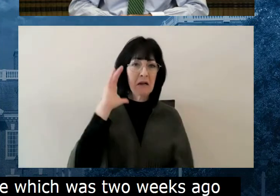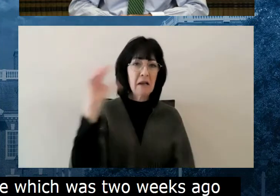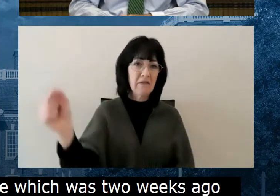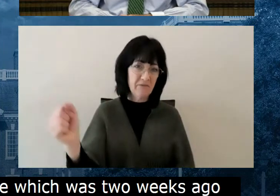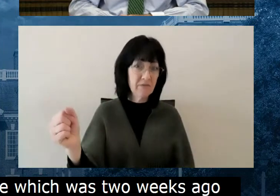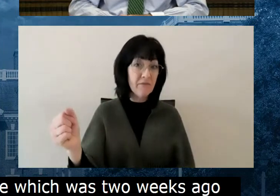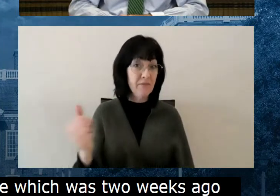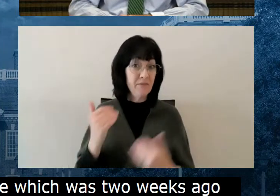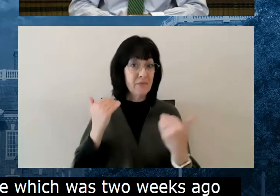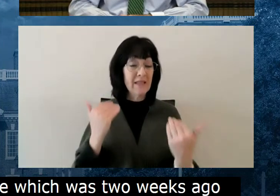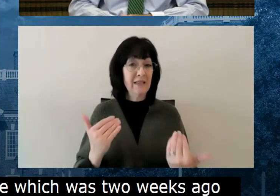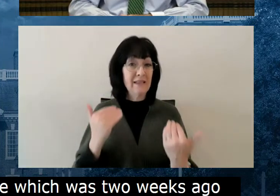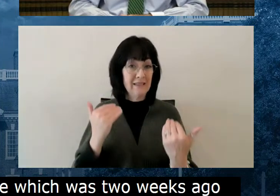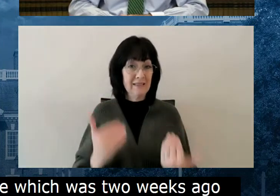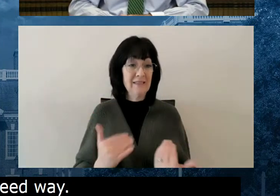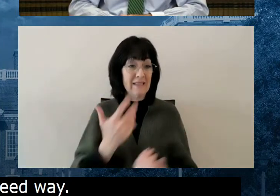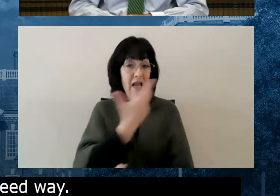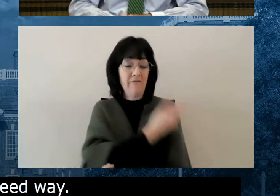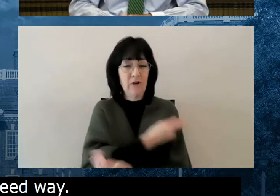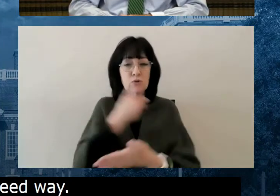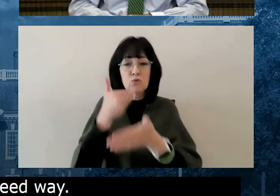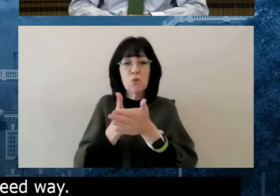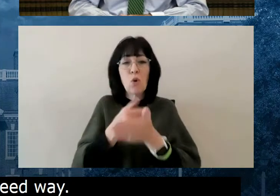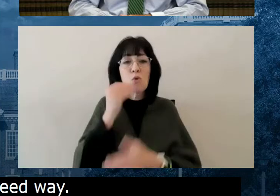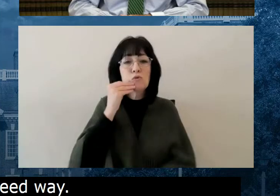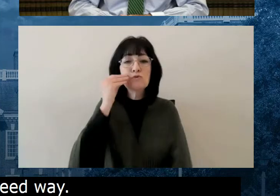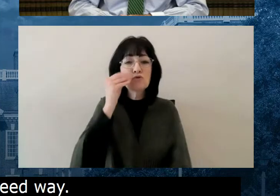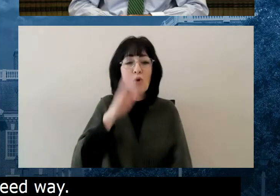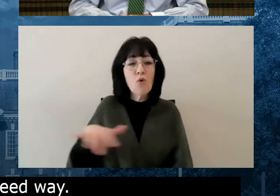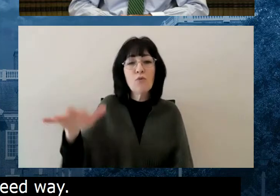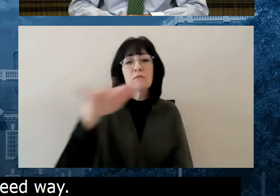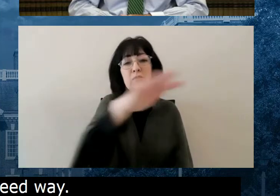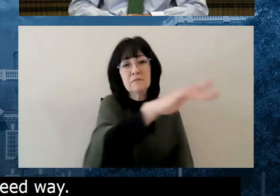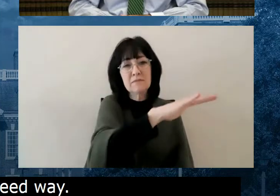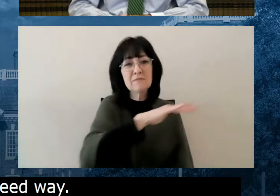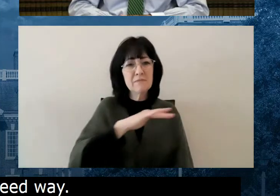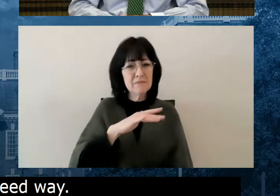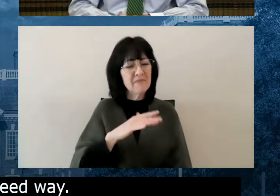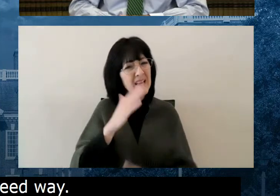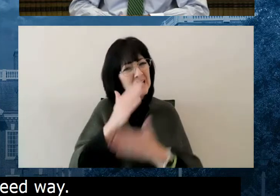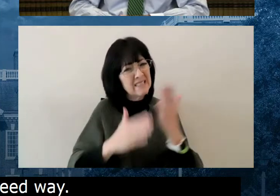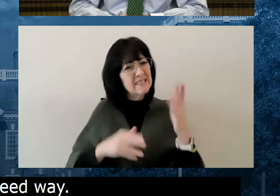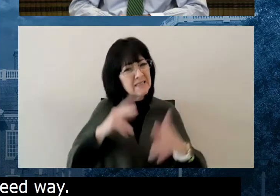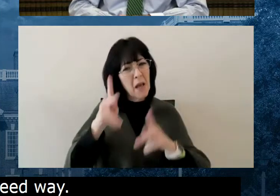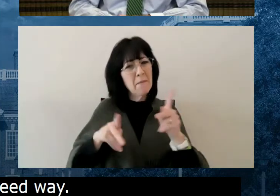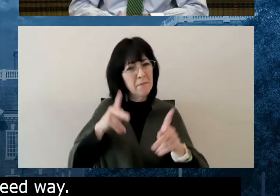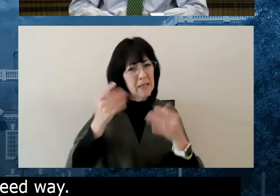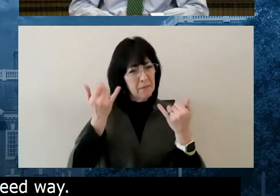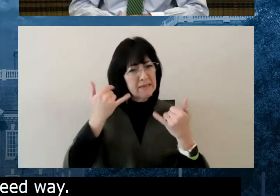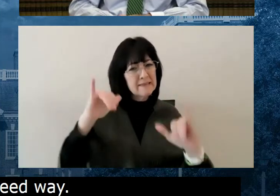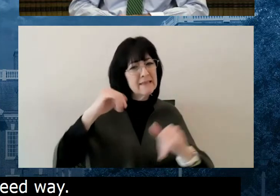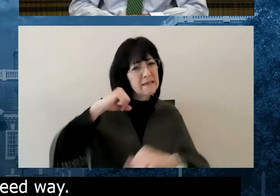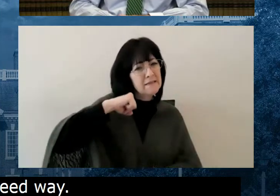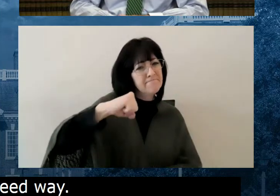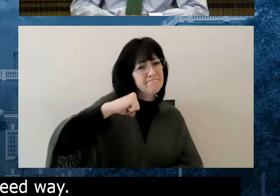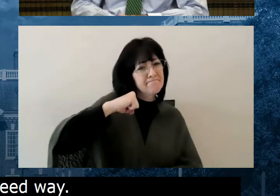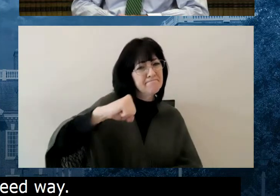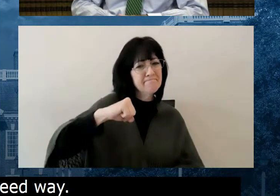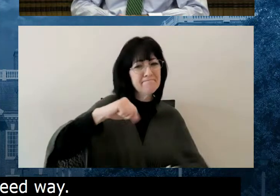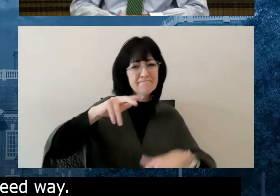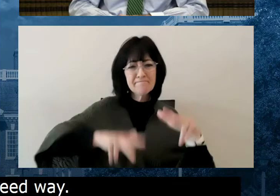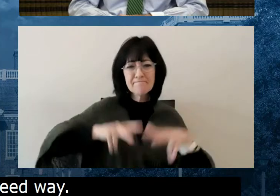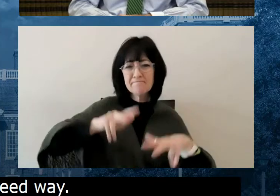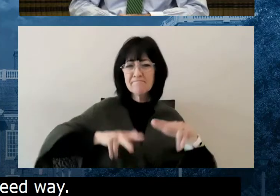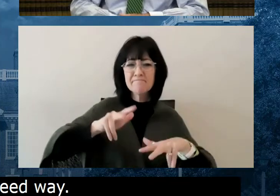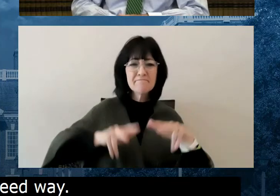vaccines closer to home and to populations that have been a little bit hesitant. And I'm encouraging all Delawareans to talk